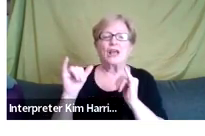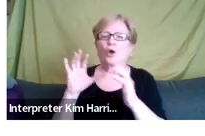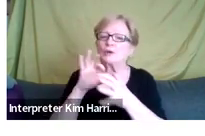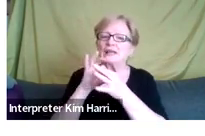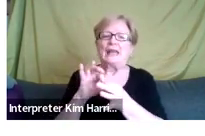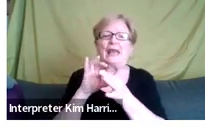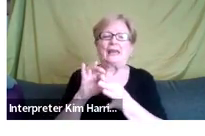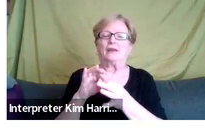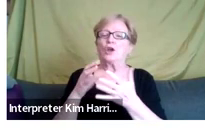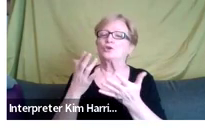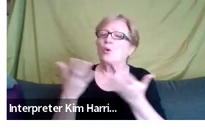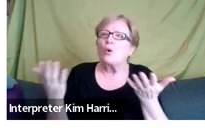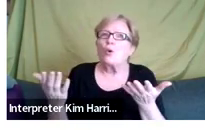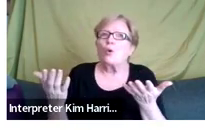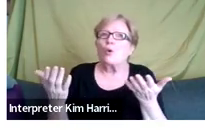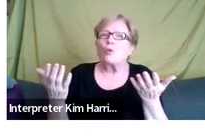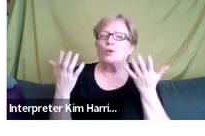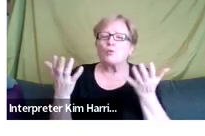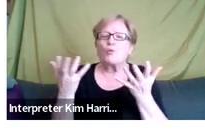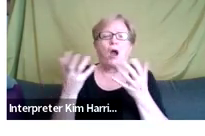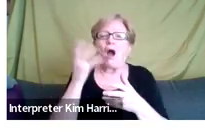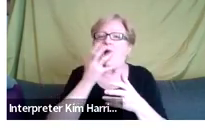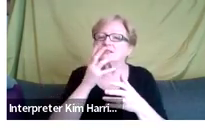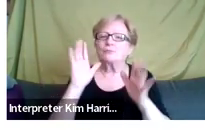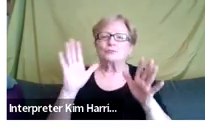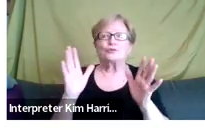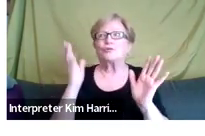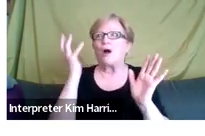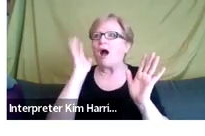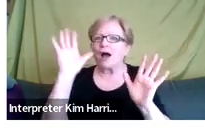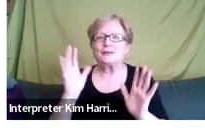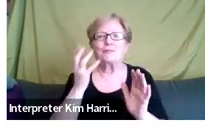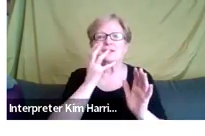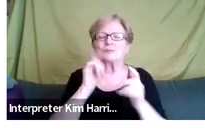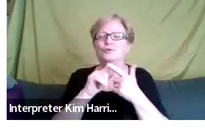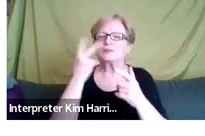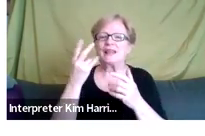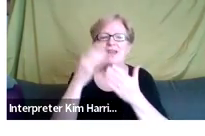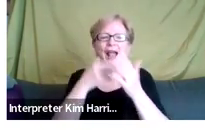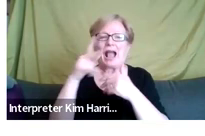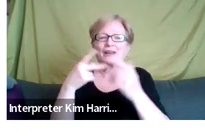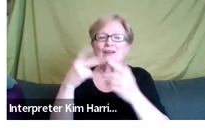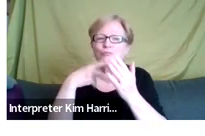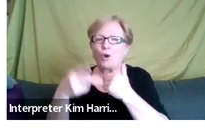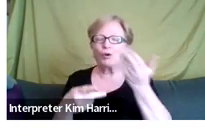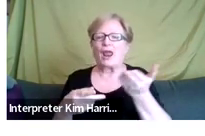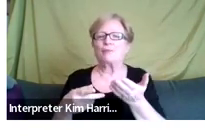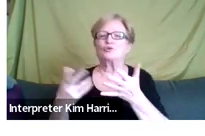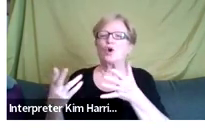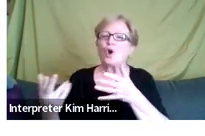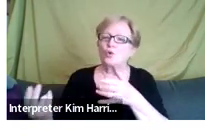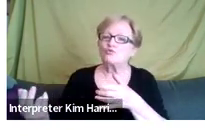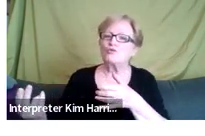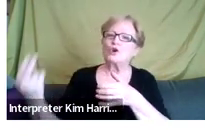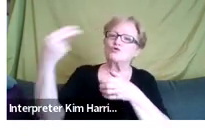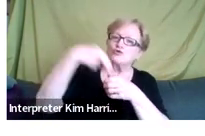so, you know, it'd be awesome to see you know, those type of programs, you know, recruiting, you